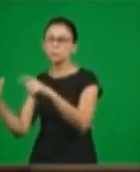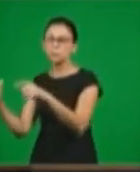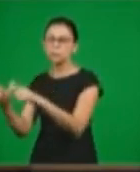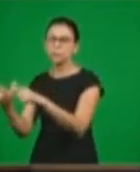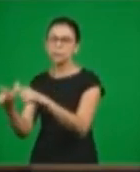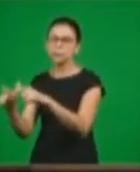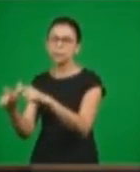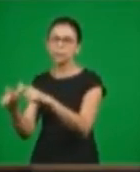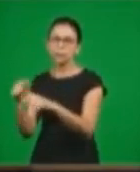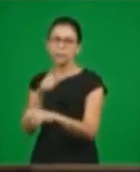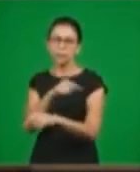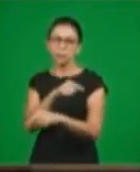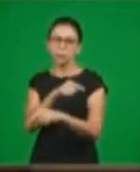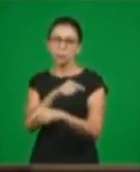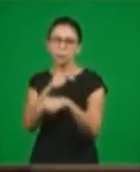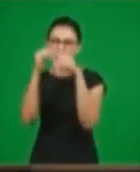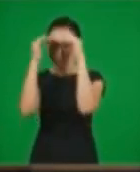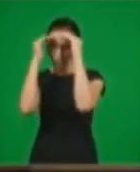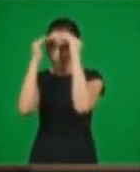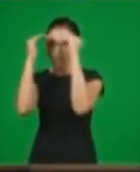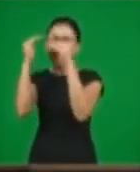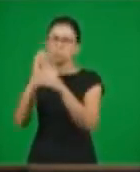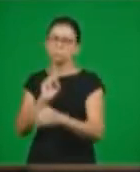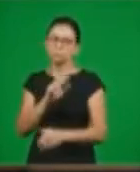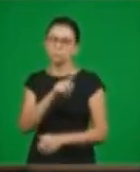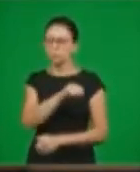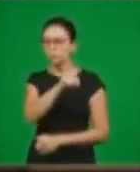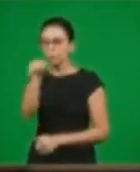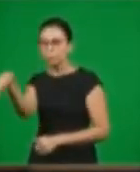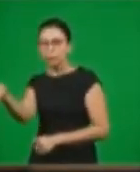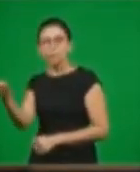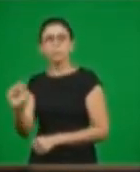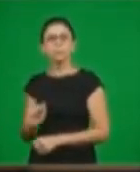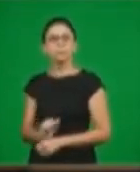had to leave, you know? That happens.